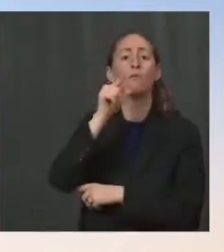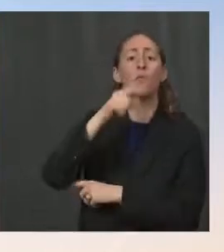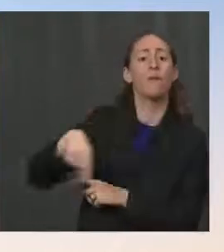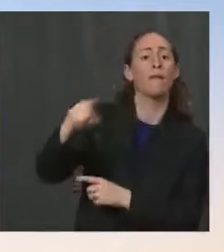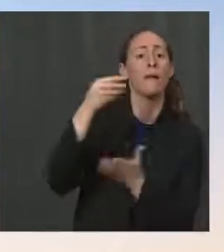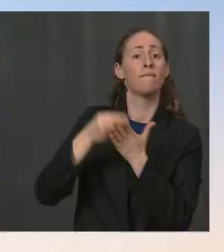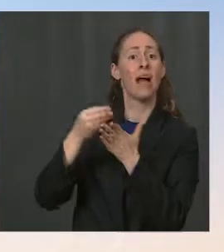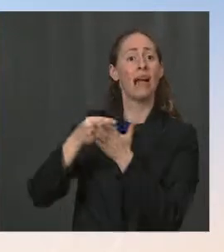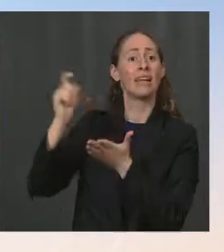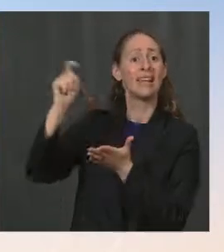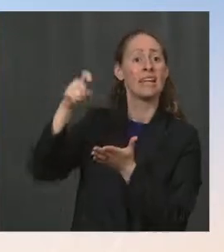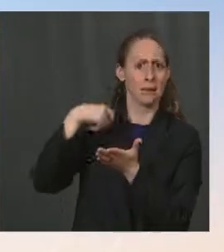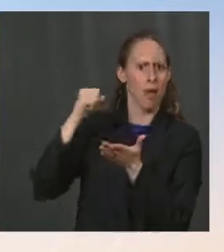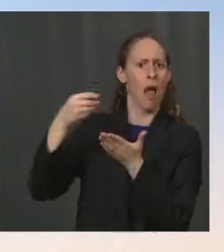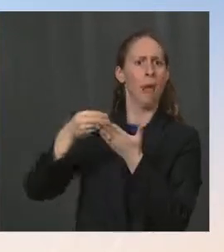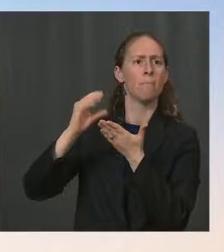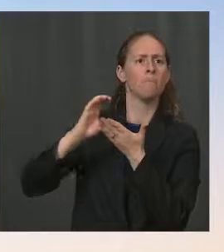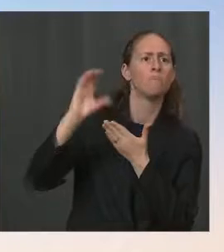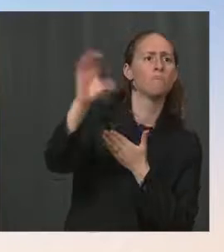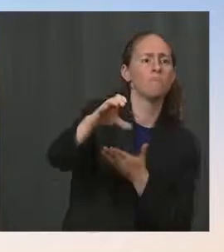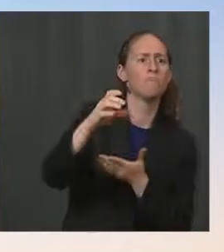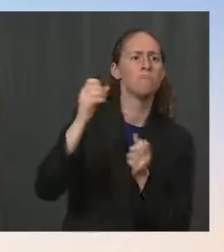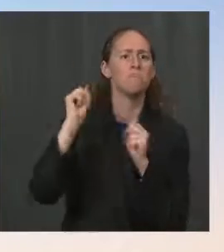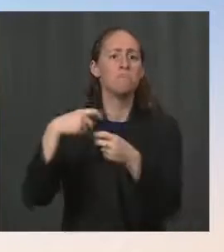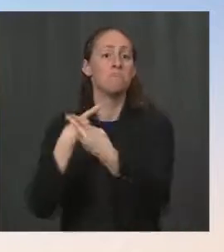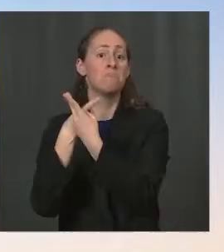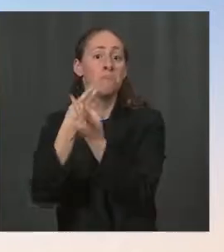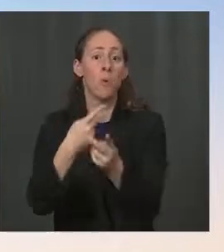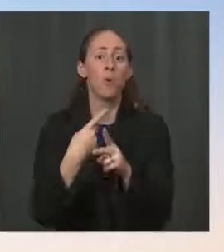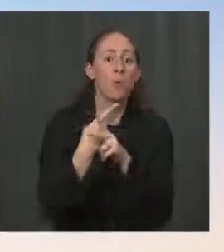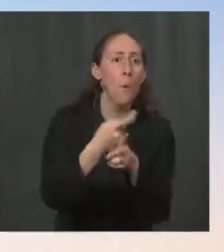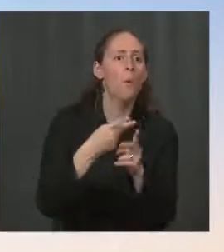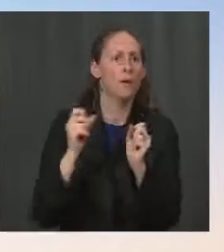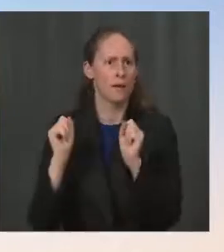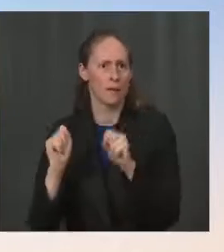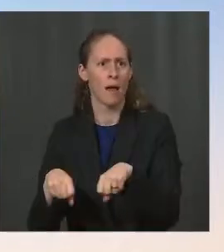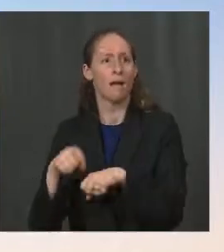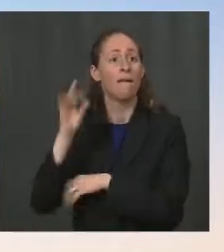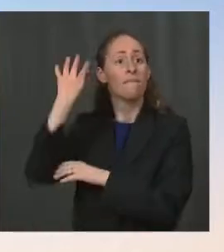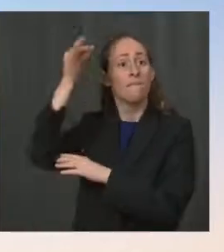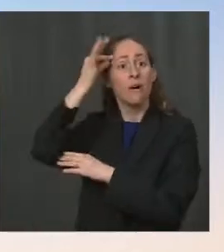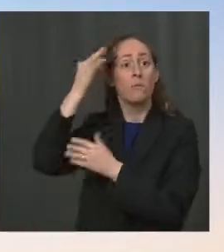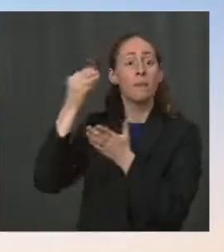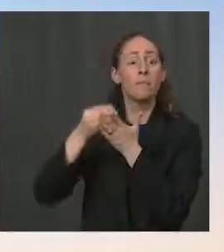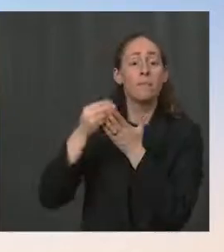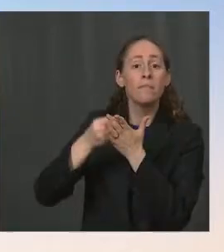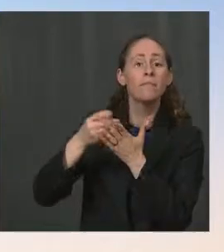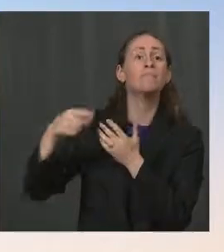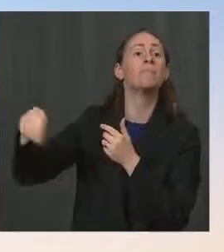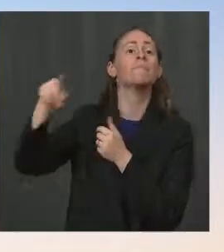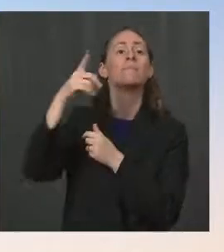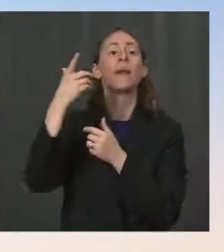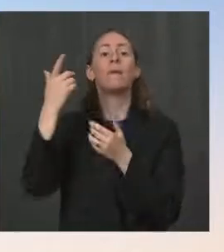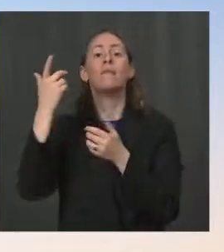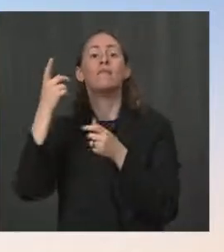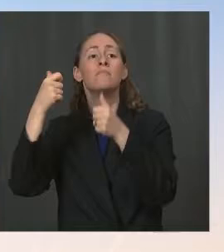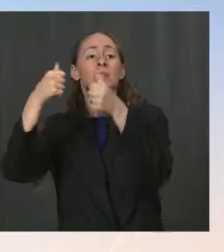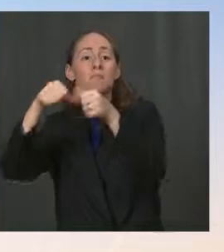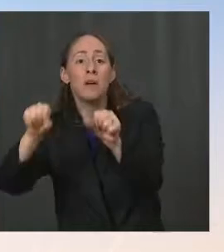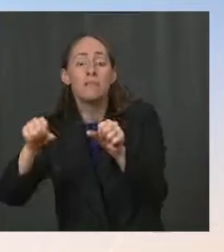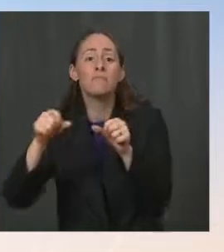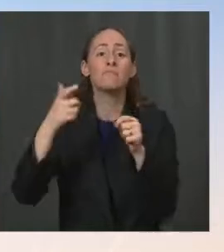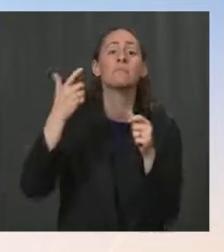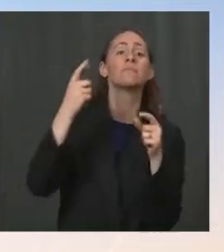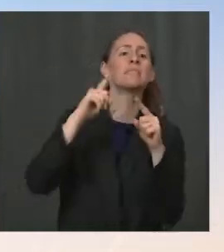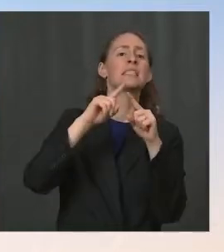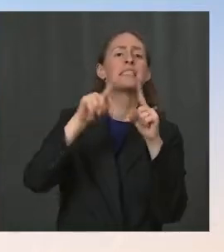and targeted housing production, including a relaunch of the Federal Financing Bank's risk-sharing program, expanded support for low-income housing tax